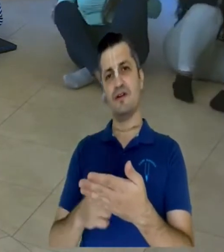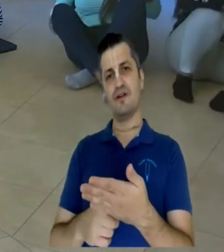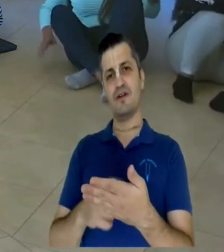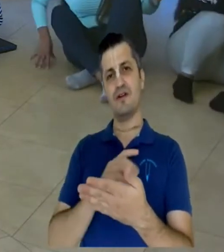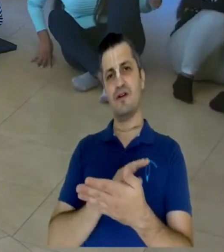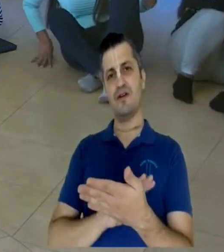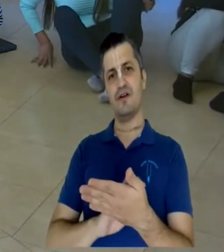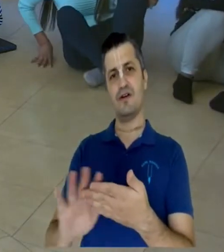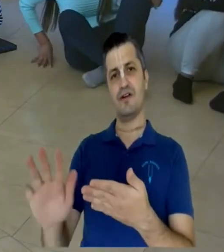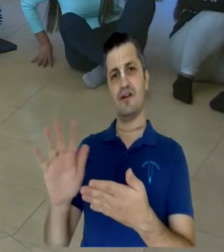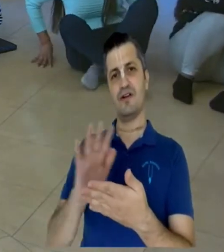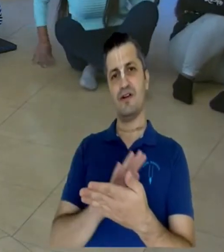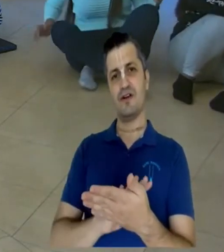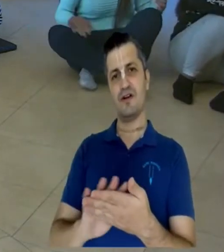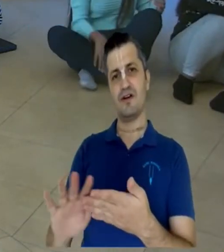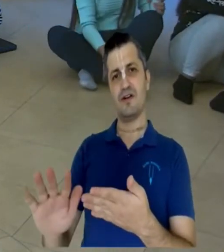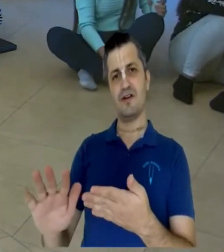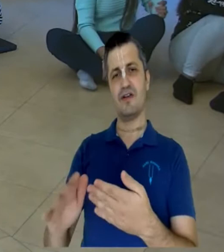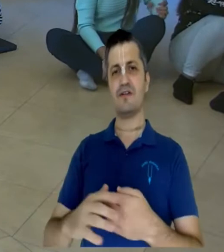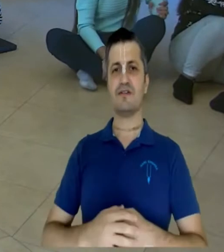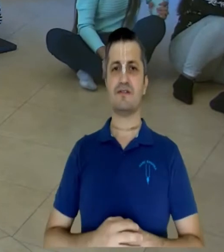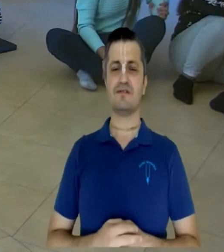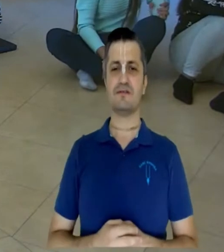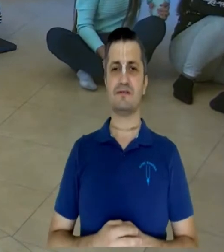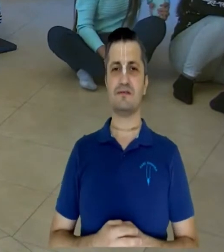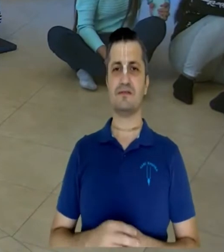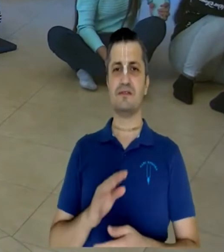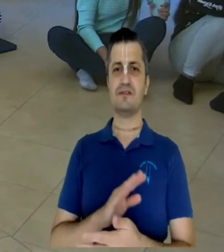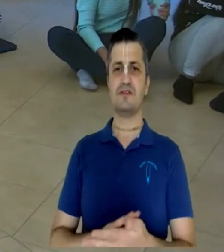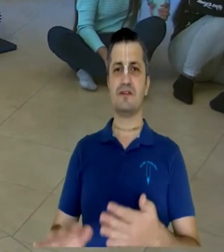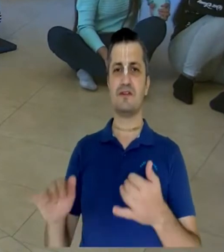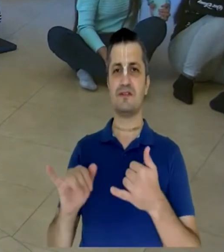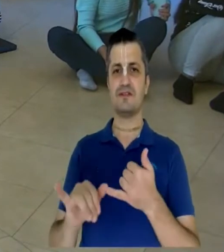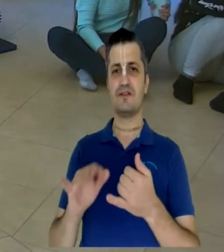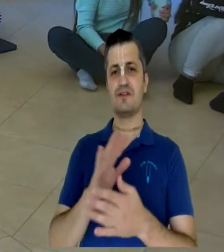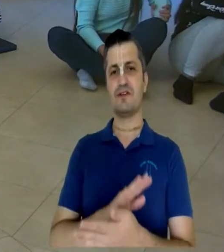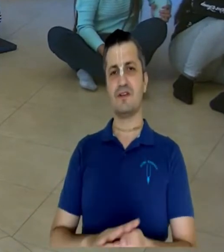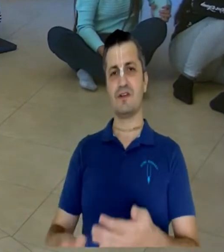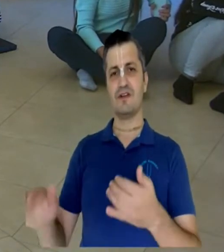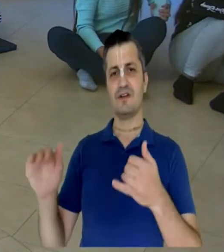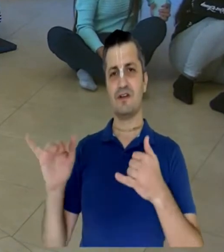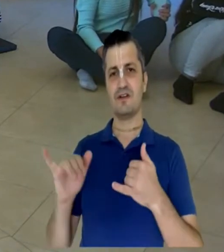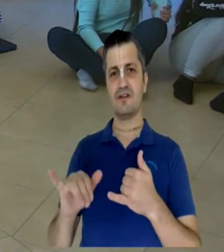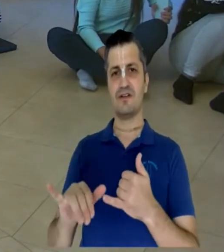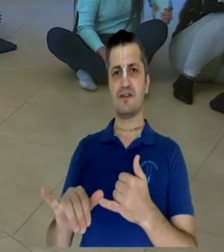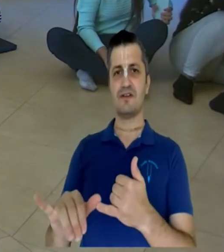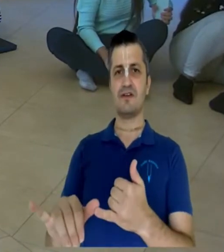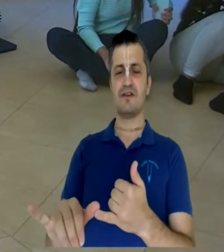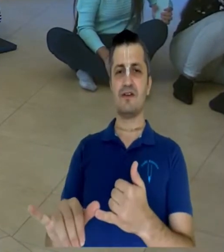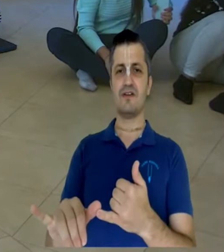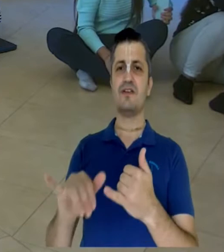Rama Rama Hare Hare Hare Krishna